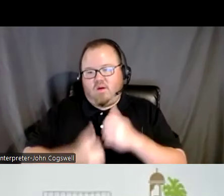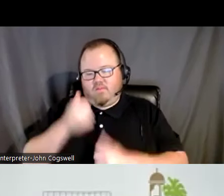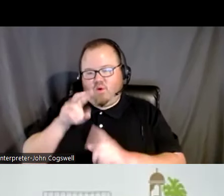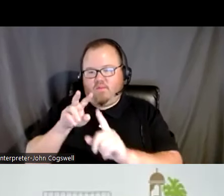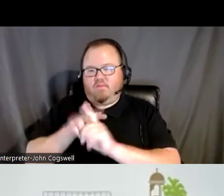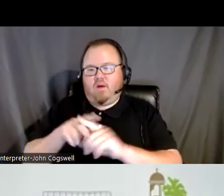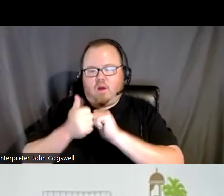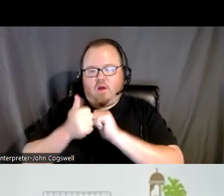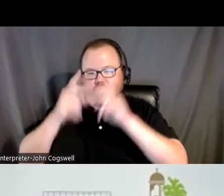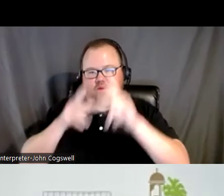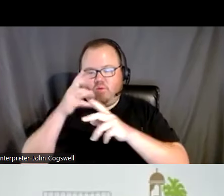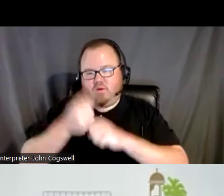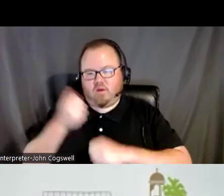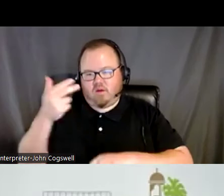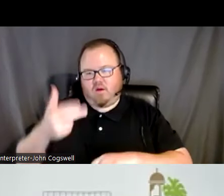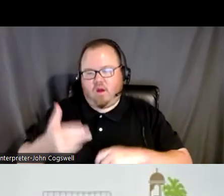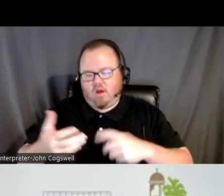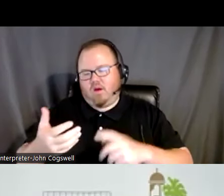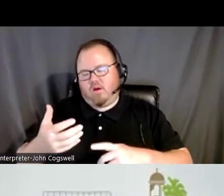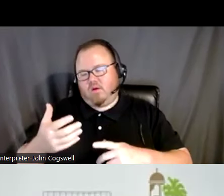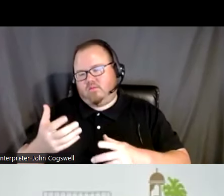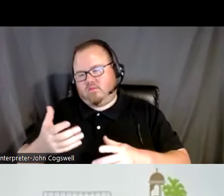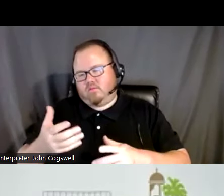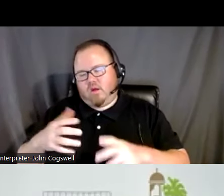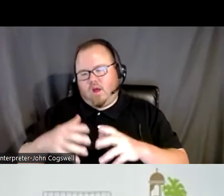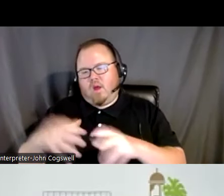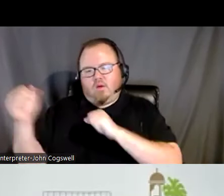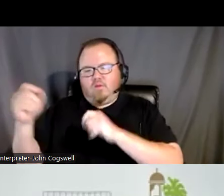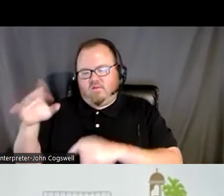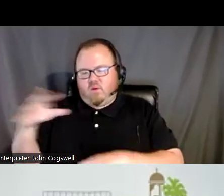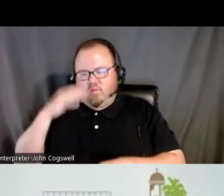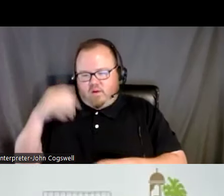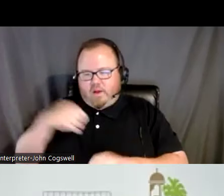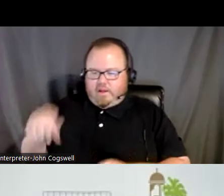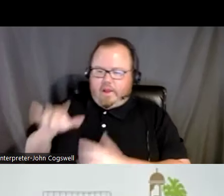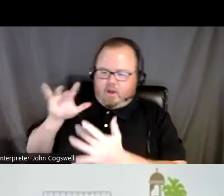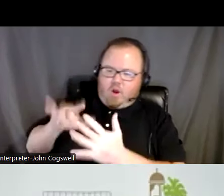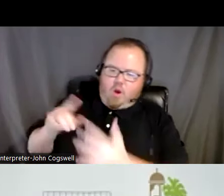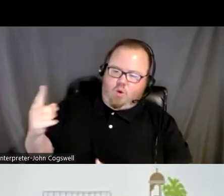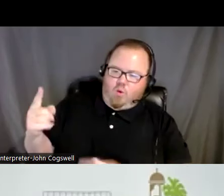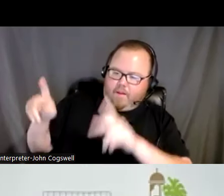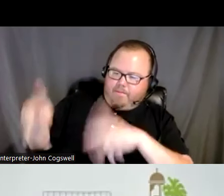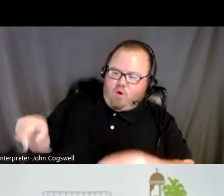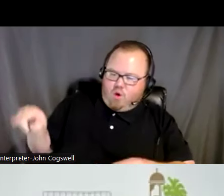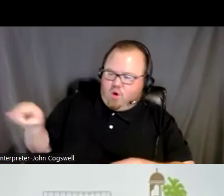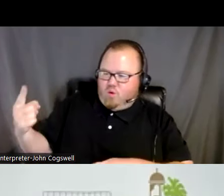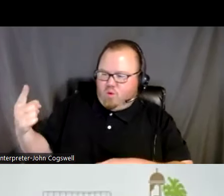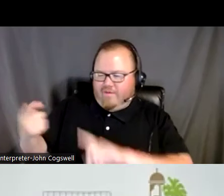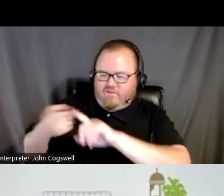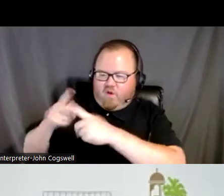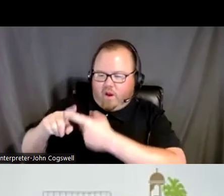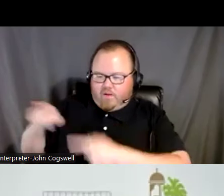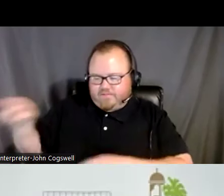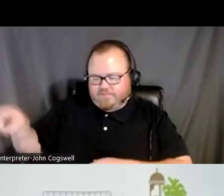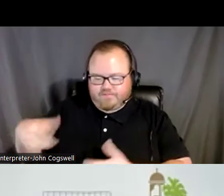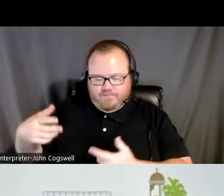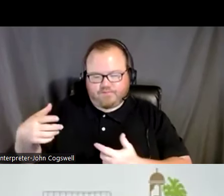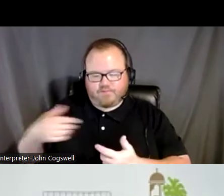that people are going to get firearms out of their home. Because now all I have to do is talk to one person. I need to talk to one buddy. I've talked with